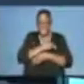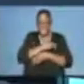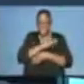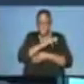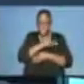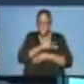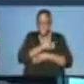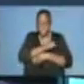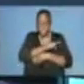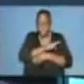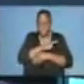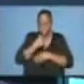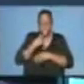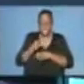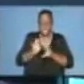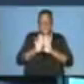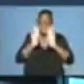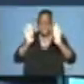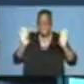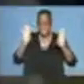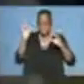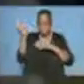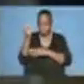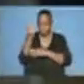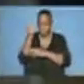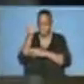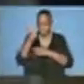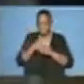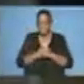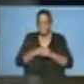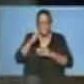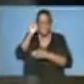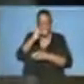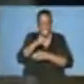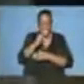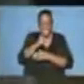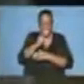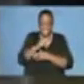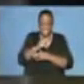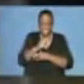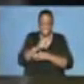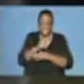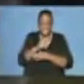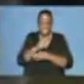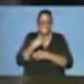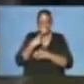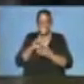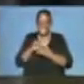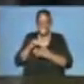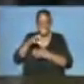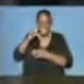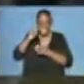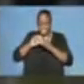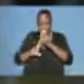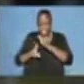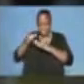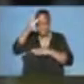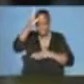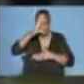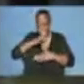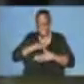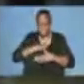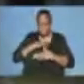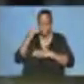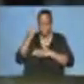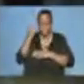that. Marcellus, a big, big win. Indeed, Desmond, a big win indeed, as our senior men's national basketball team pulled off